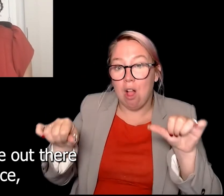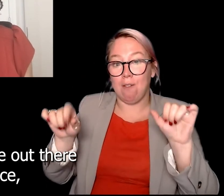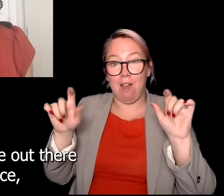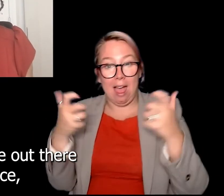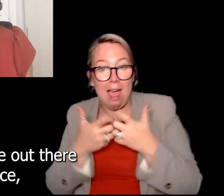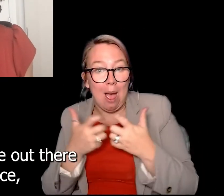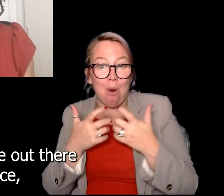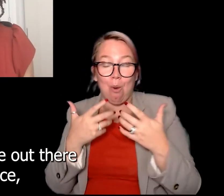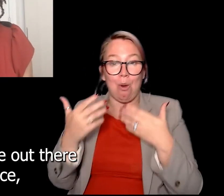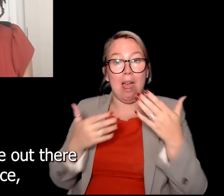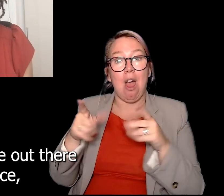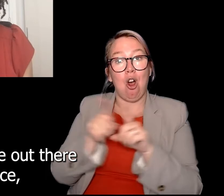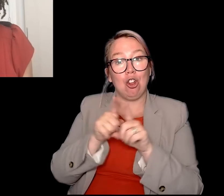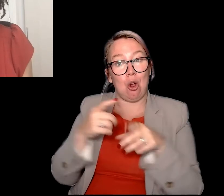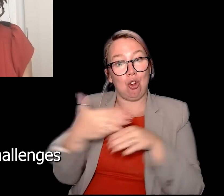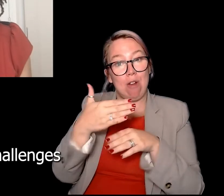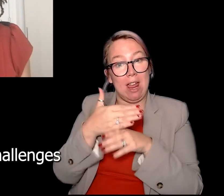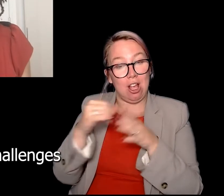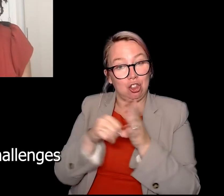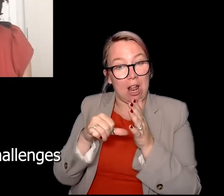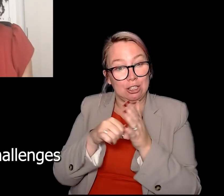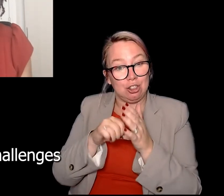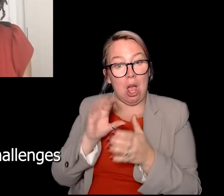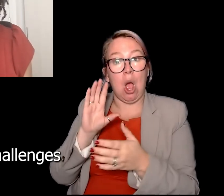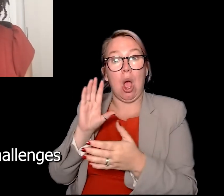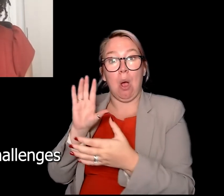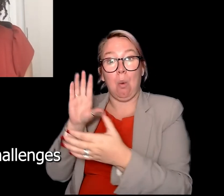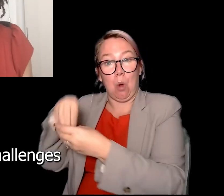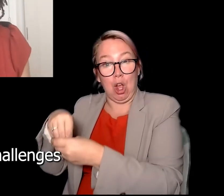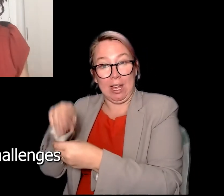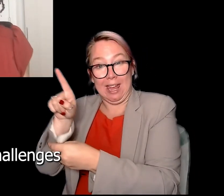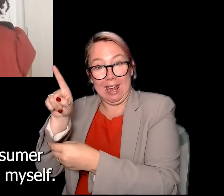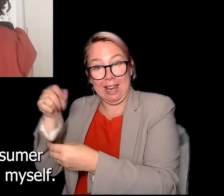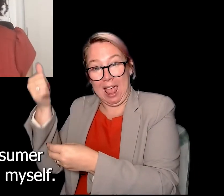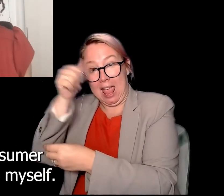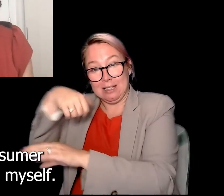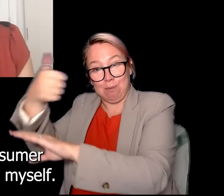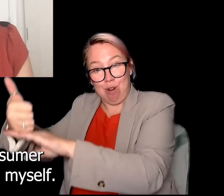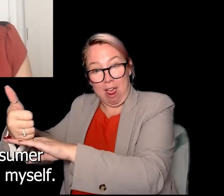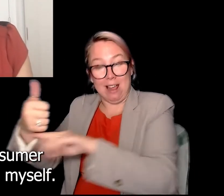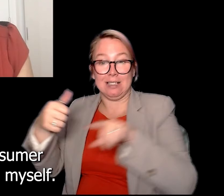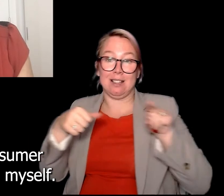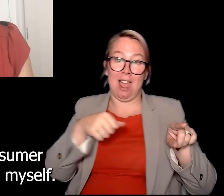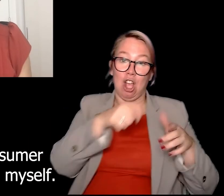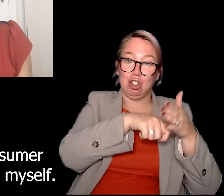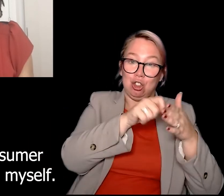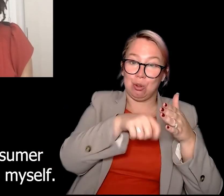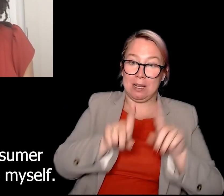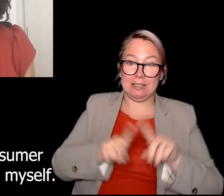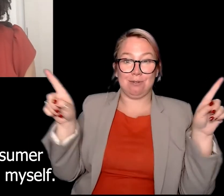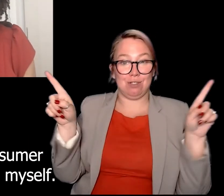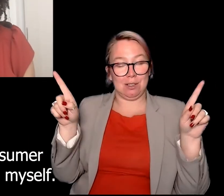out there to kind of solve in this new space. But also have some career challenges for me, like working in enterprise versus in consumer,